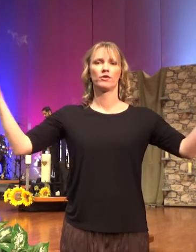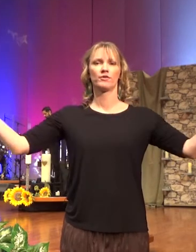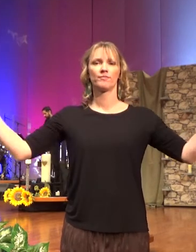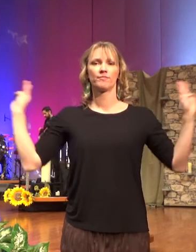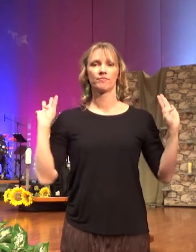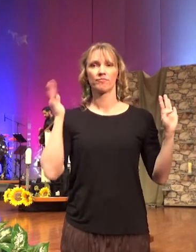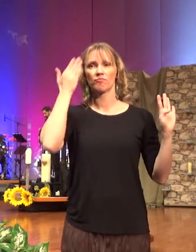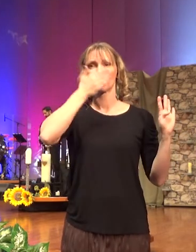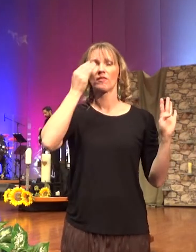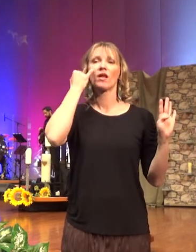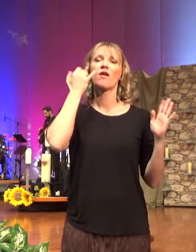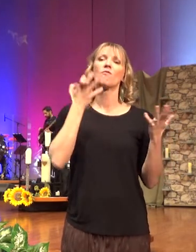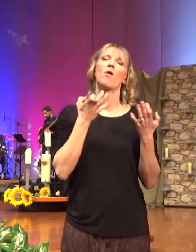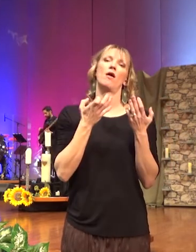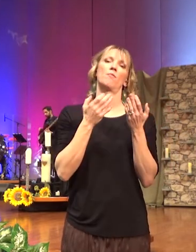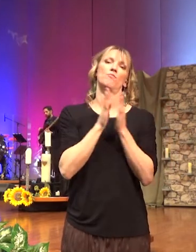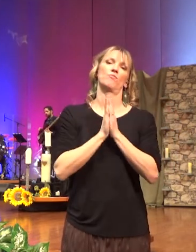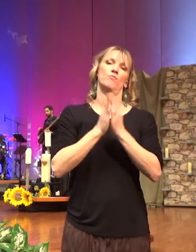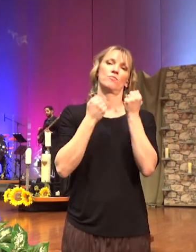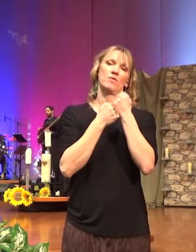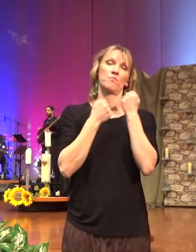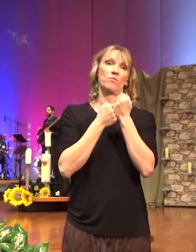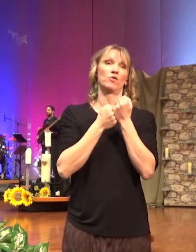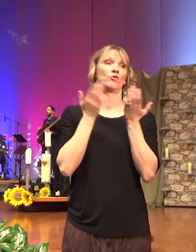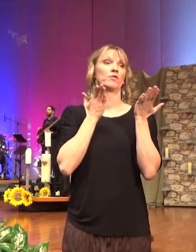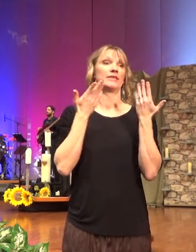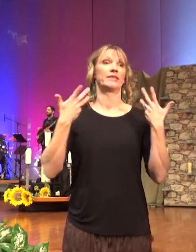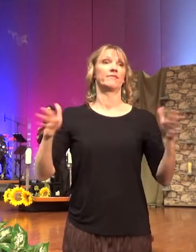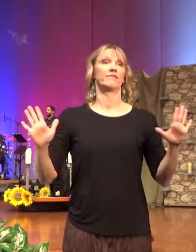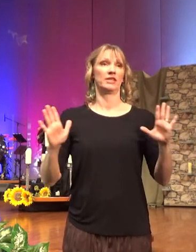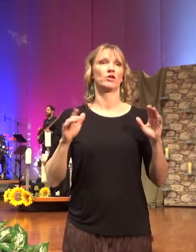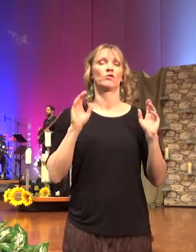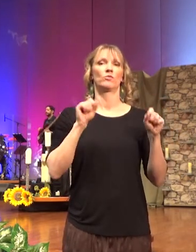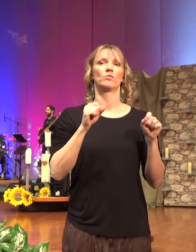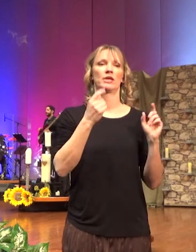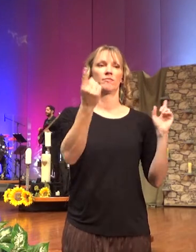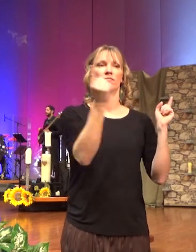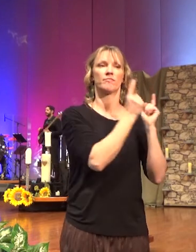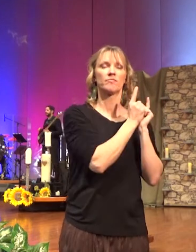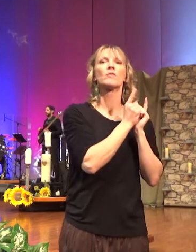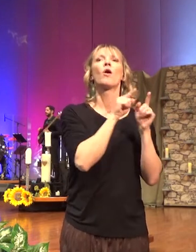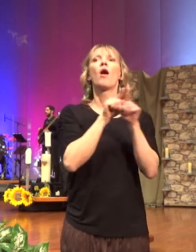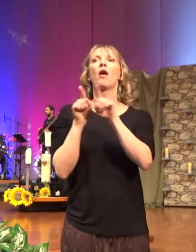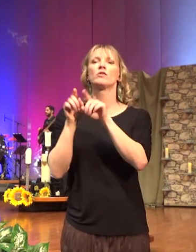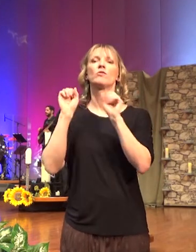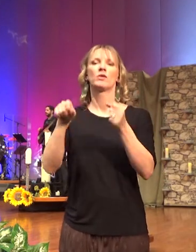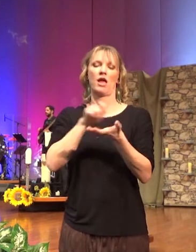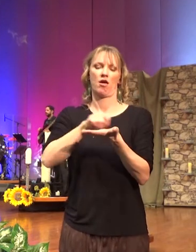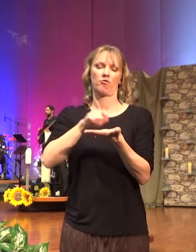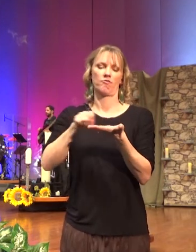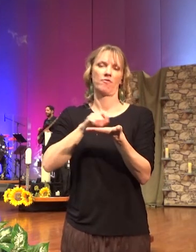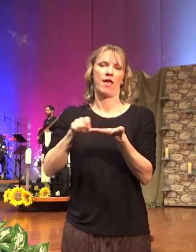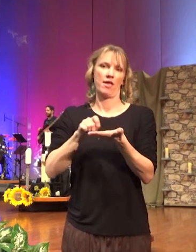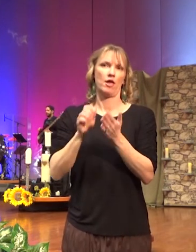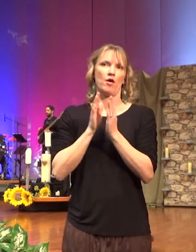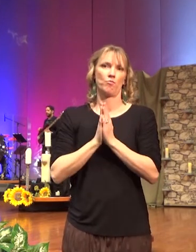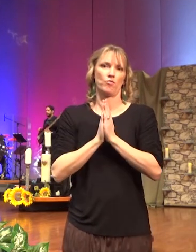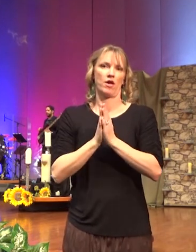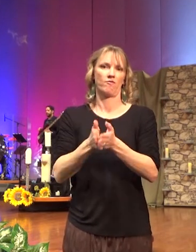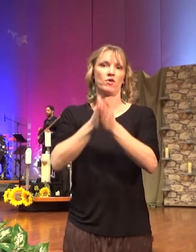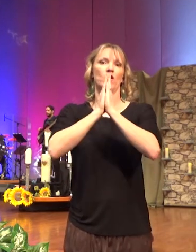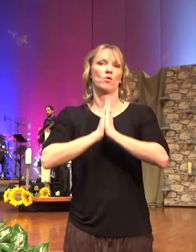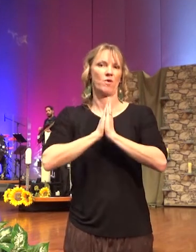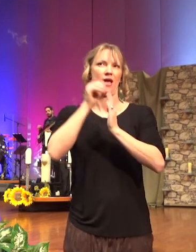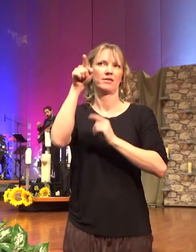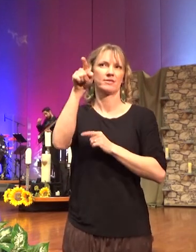coming down front if you would like to be supported in prayer immediately following the service. You can also submit a prayer request in our lobby,